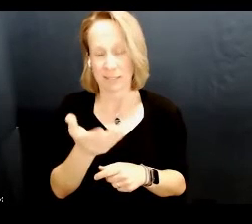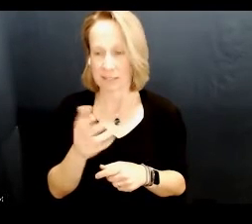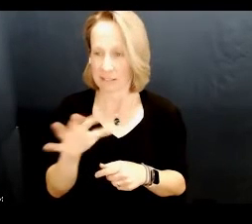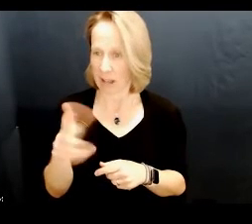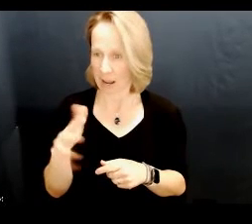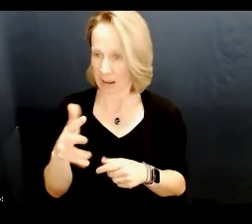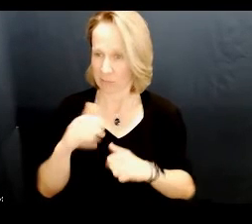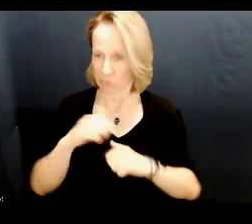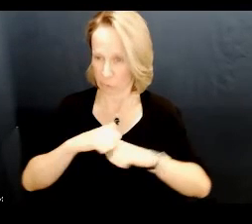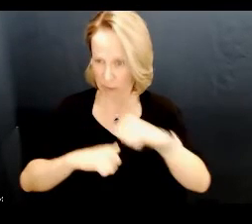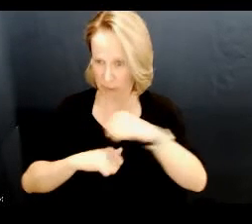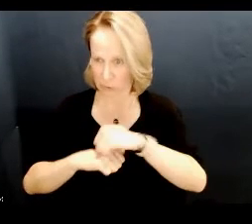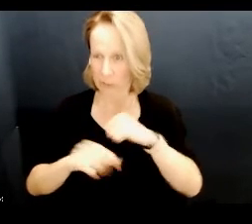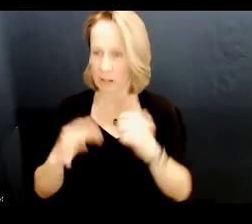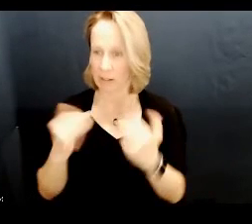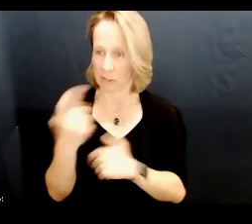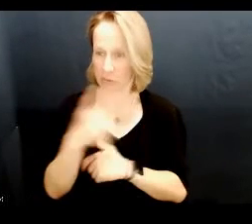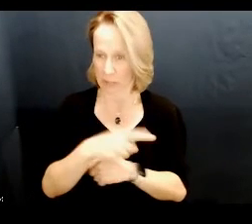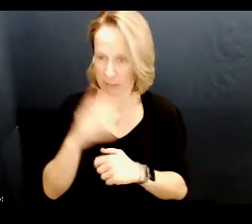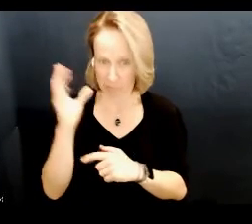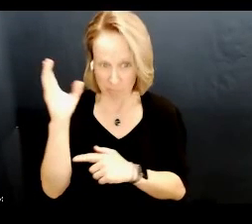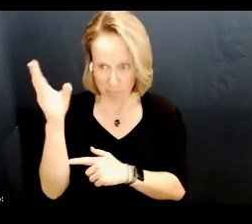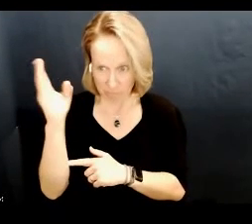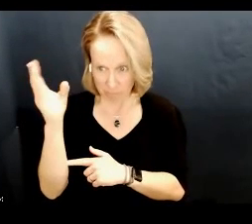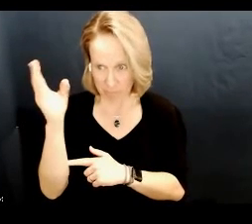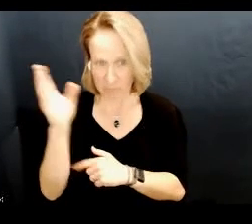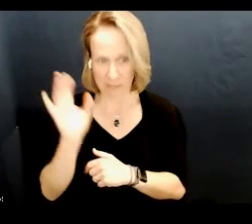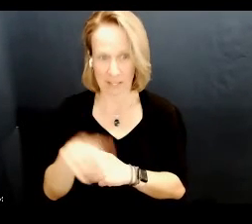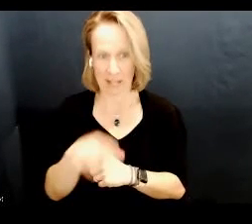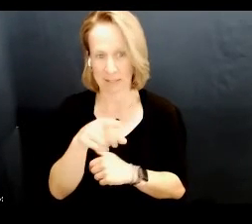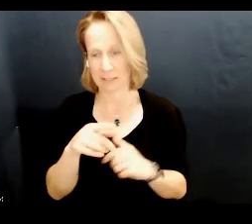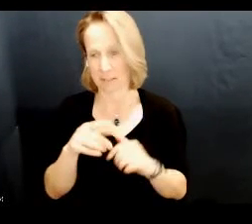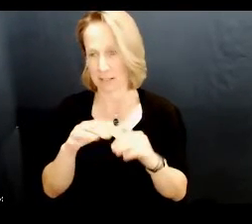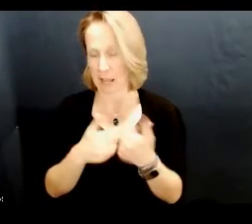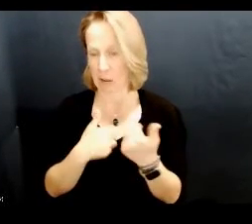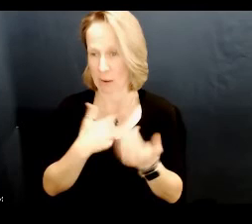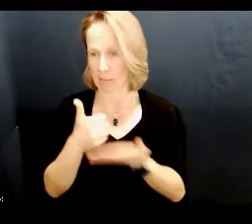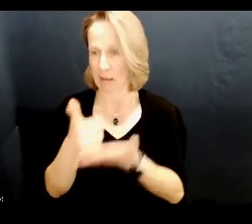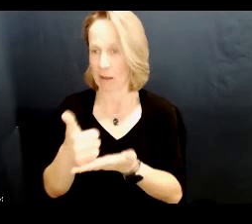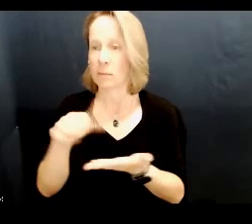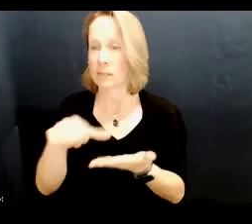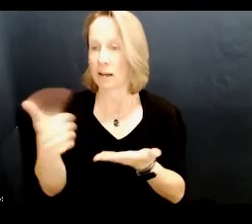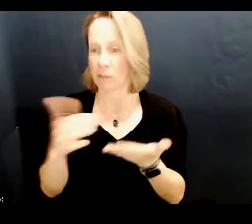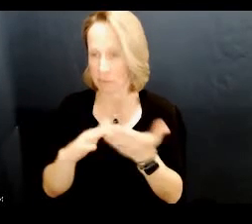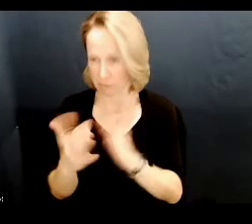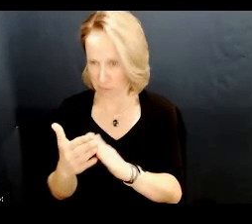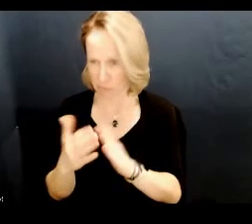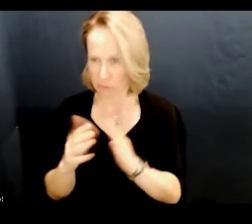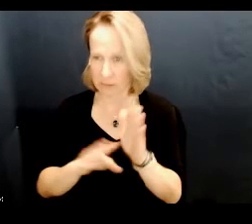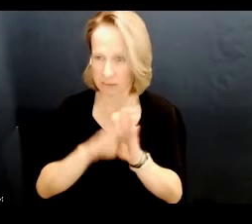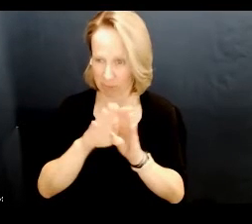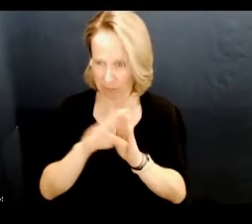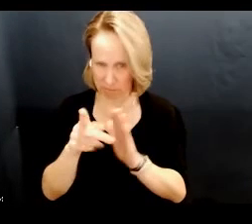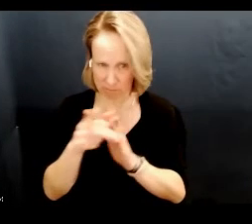the framework that I've used when helping communities develop their protocol.